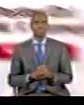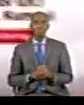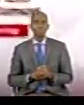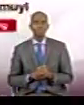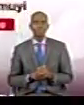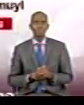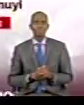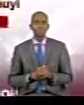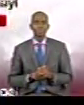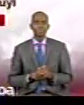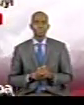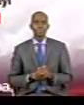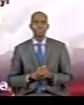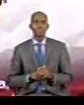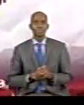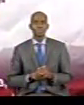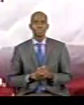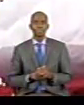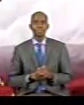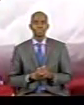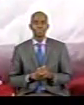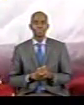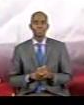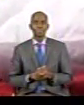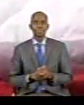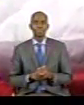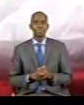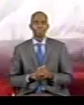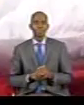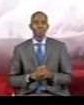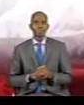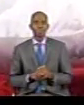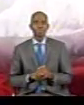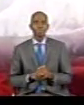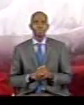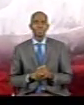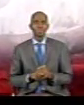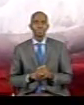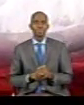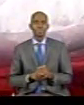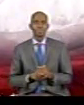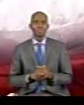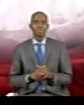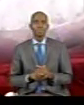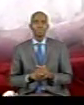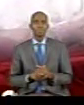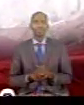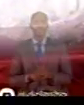Christ, full redemption, and it's guaranteed for you.